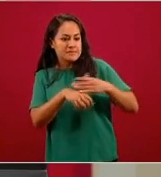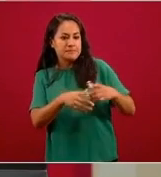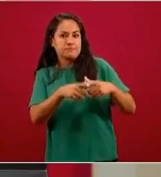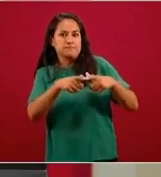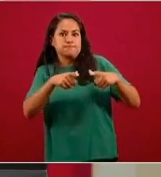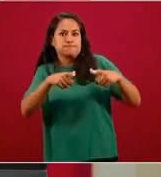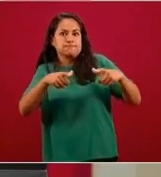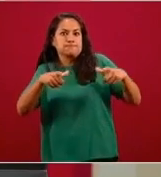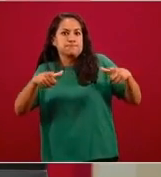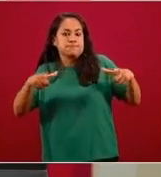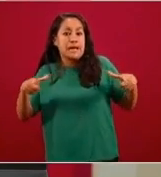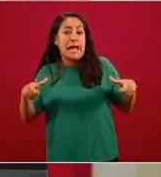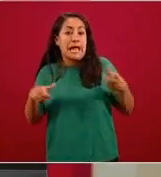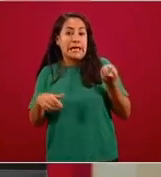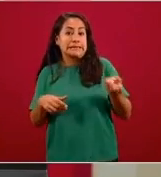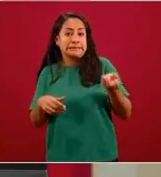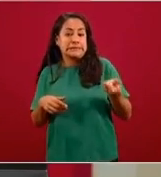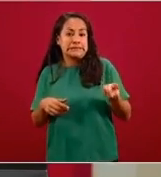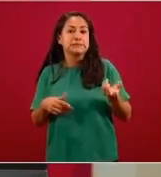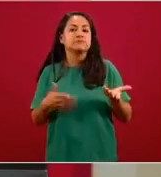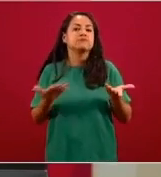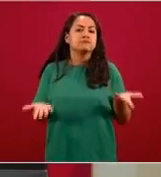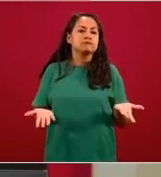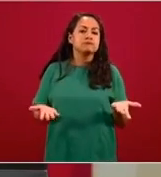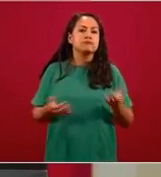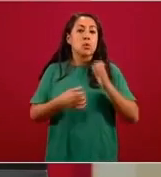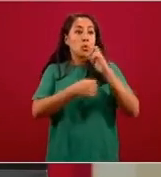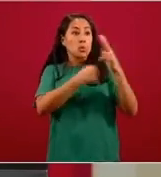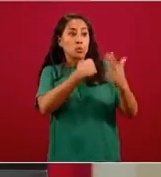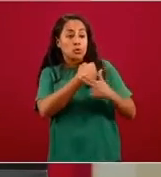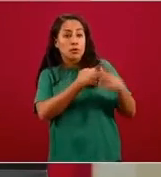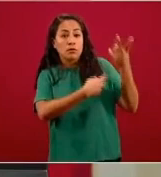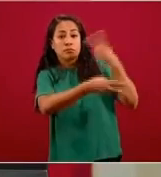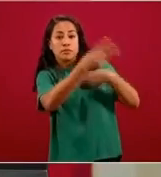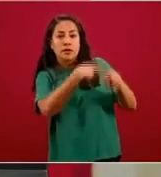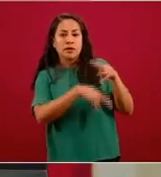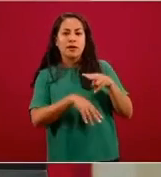a broad, wide-ranging response to this from Mexicans,